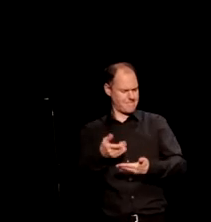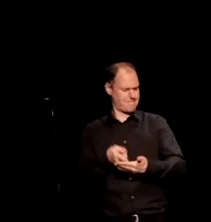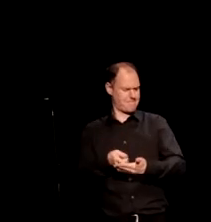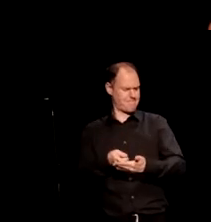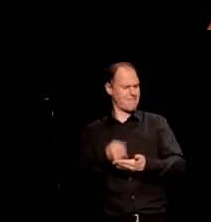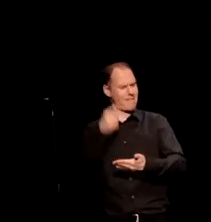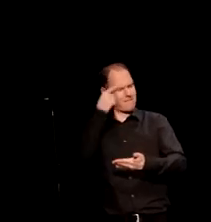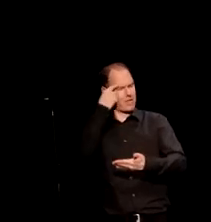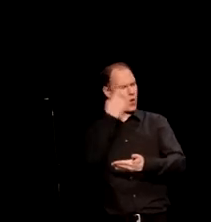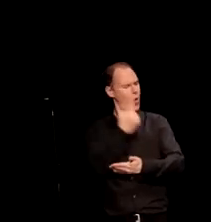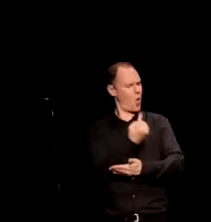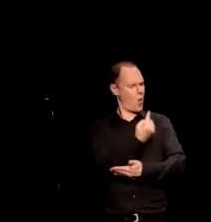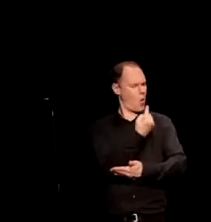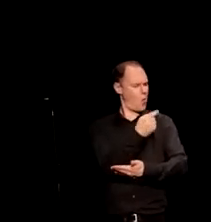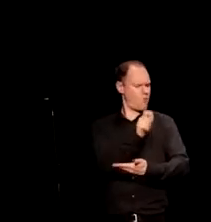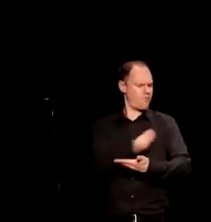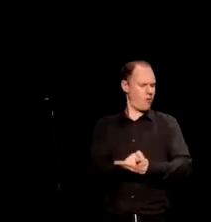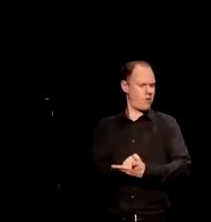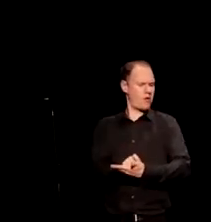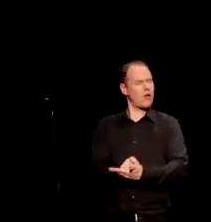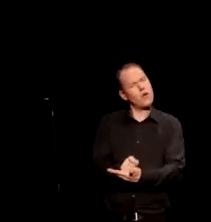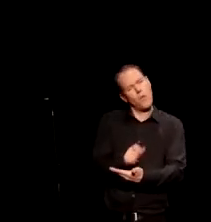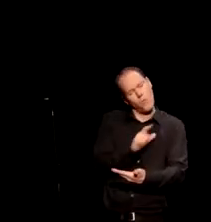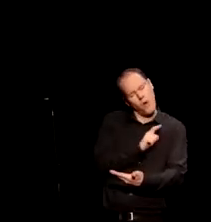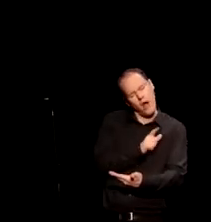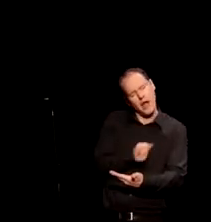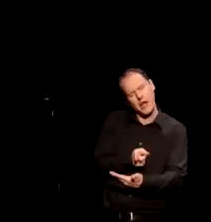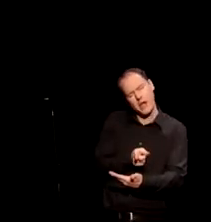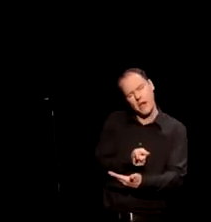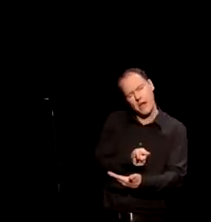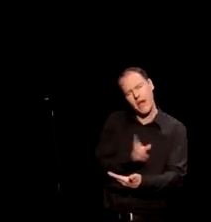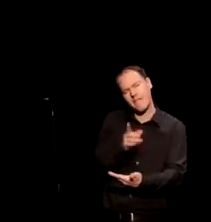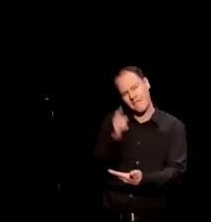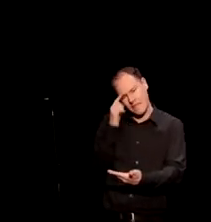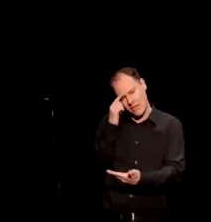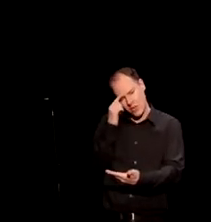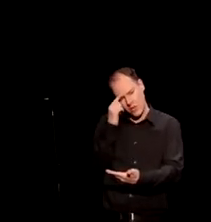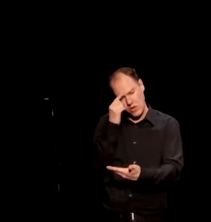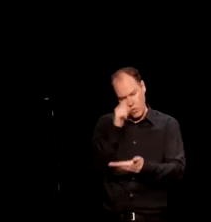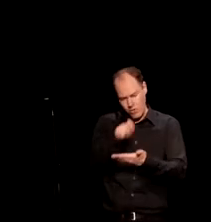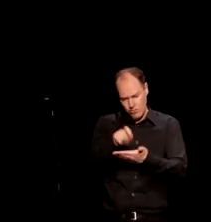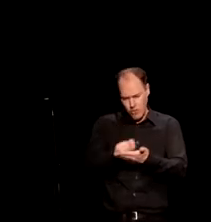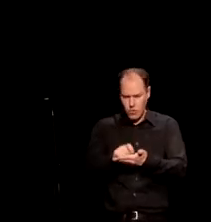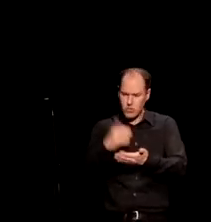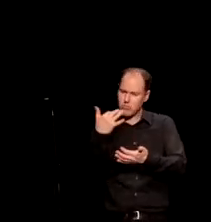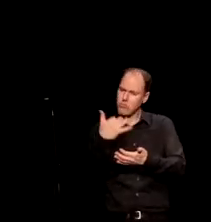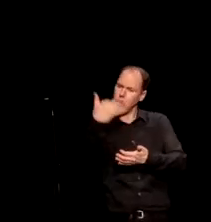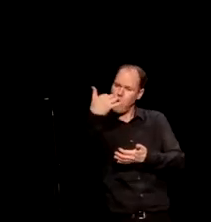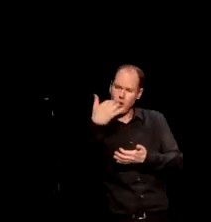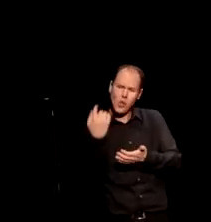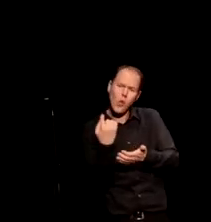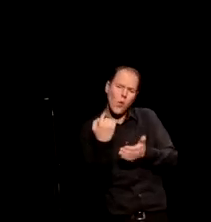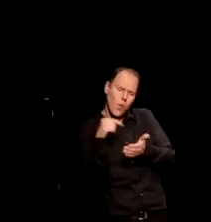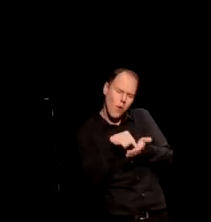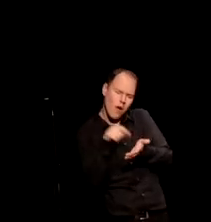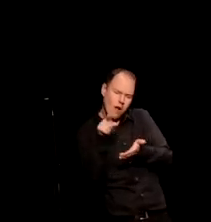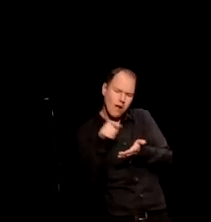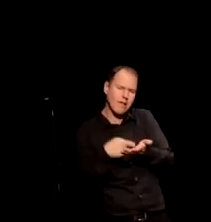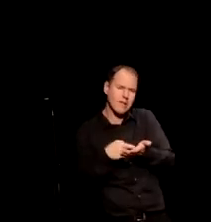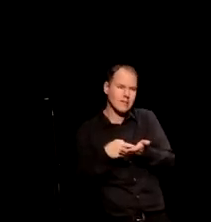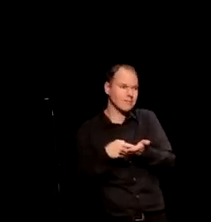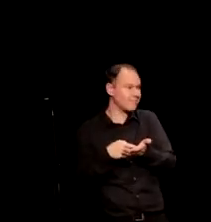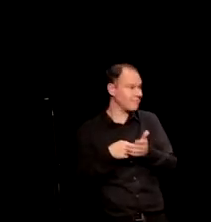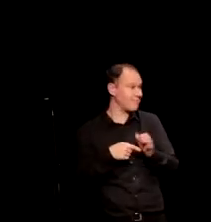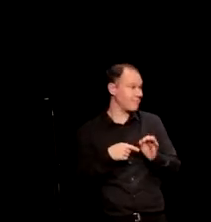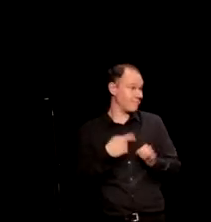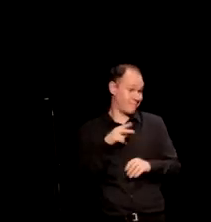wrote them, why they wrote them, when they wrote them, who they wrote them for, is, I think, I'm looking at